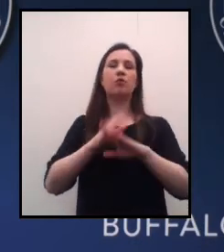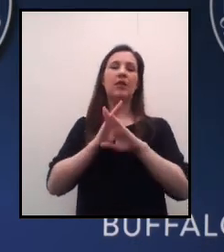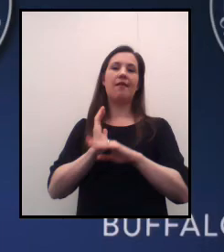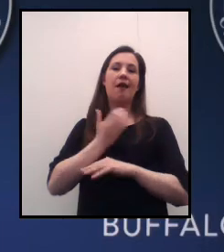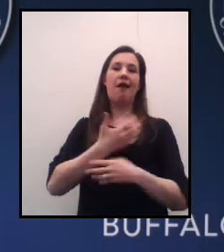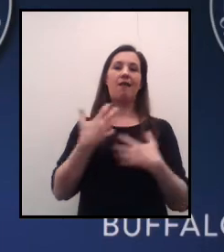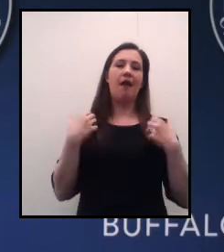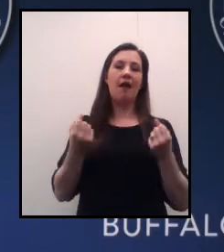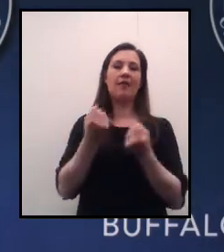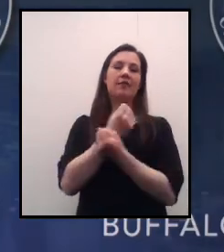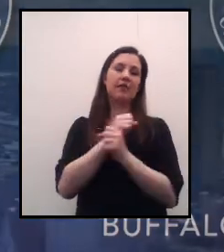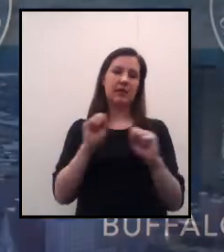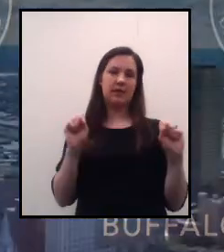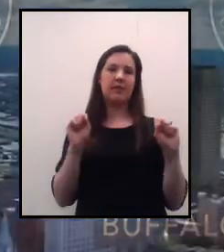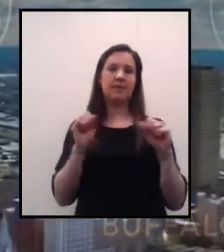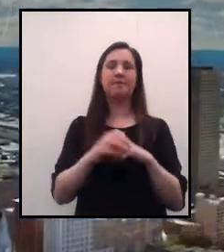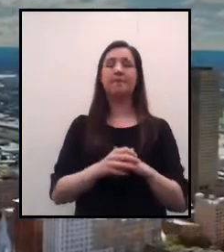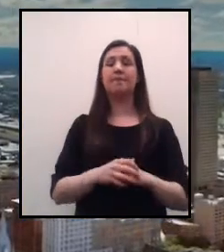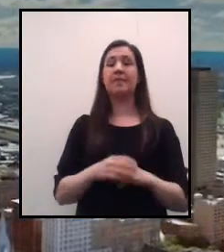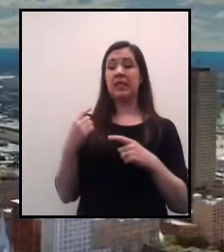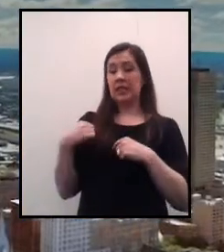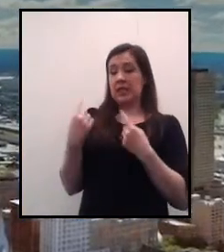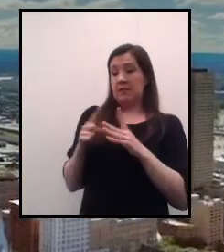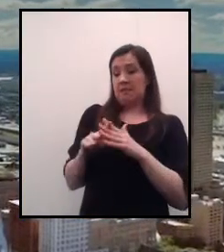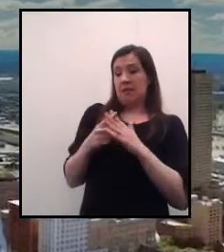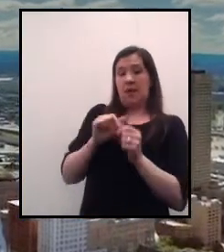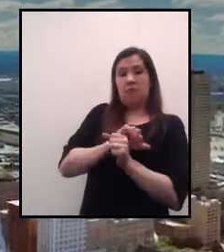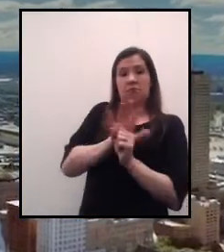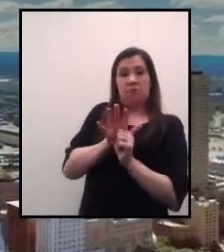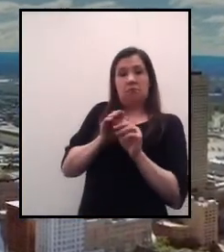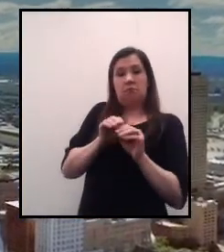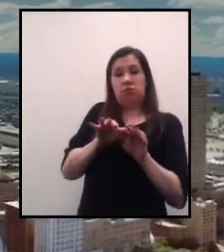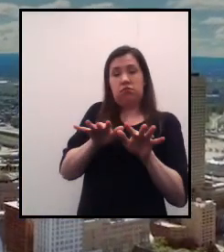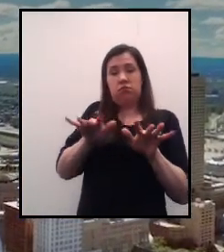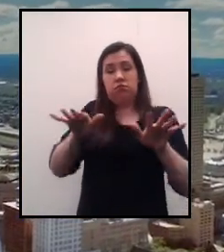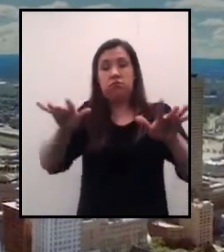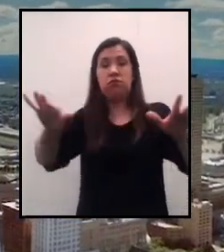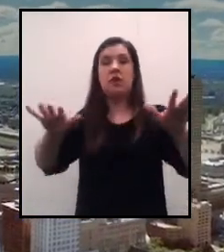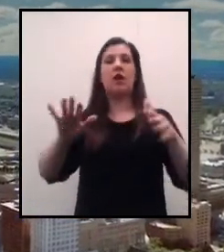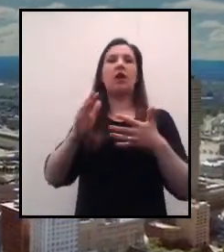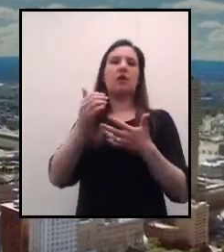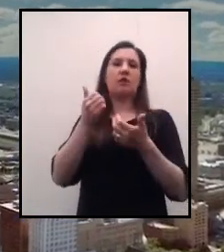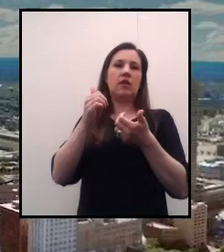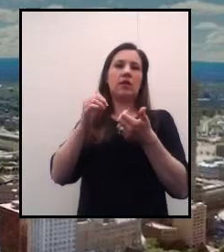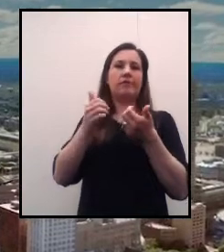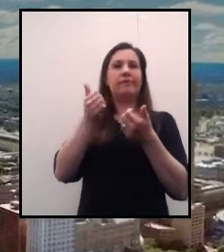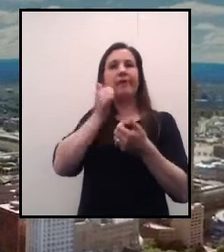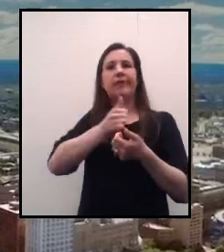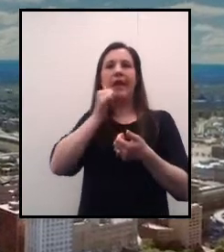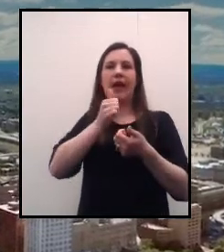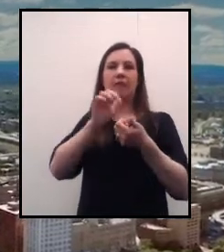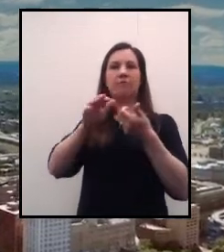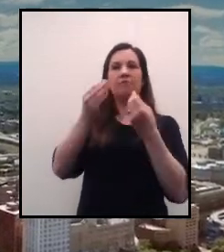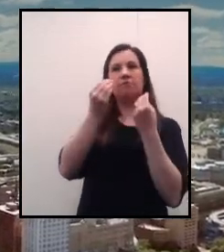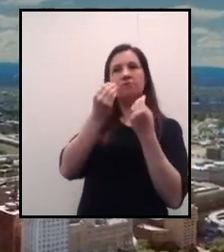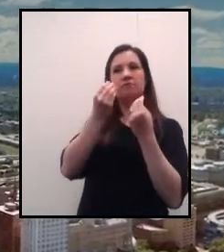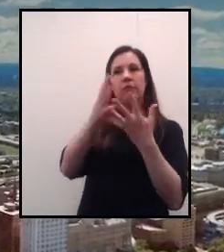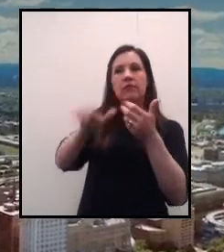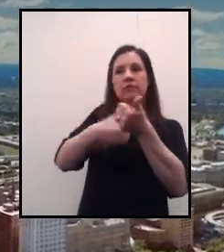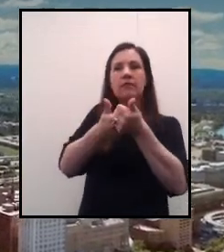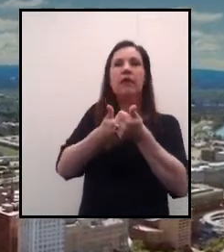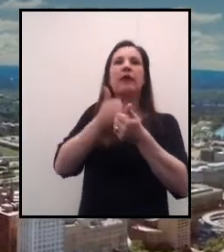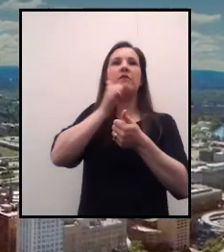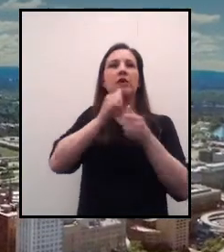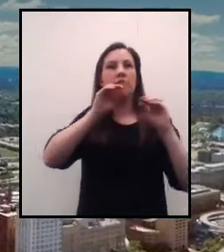Since the COVID-19 outbreak, we have updated residents daily on this crisis and have stressed staying at